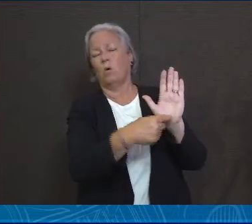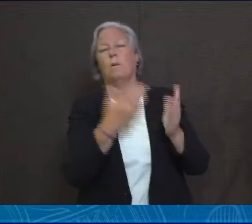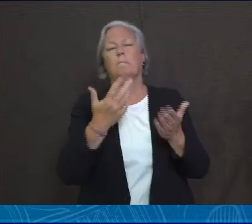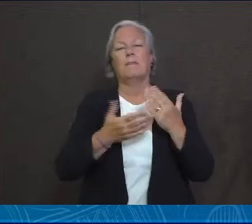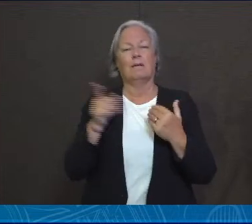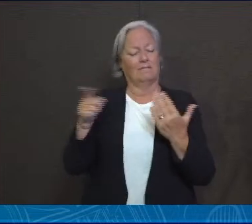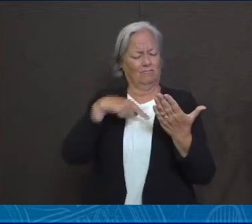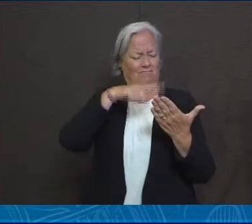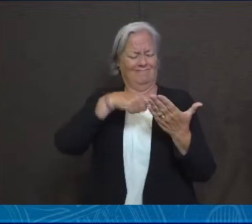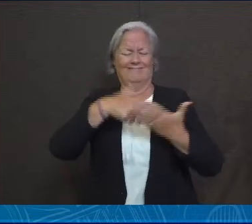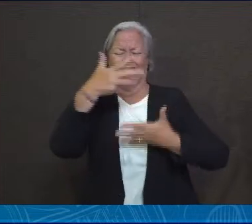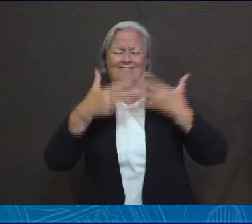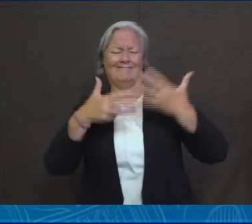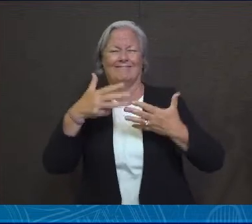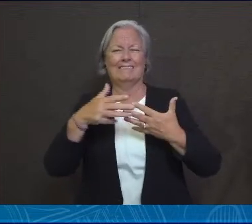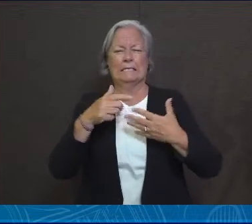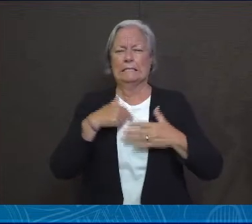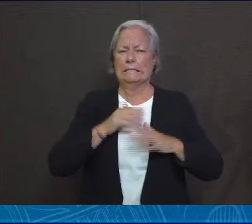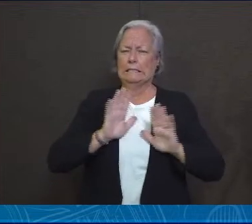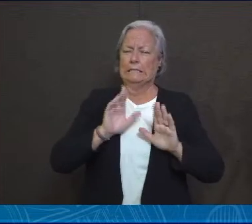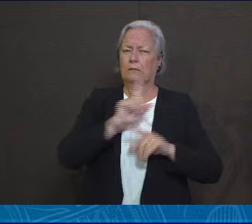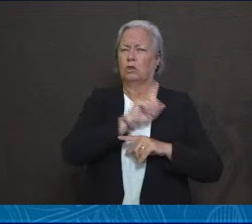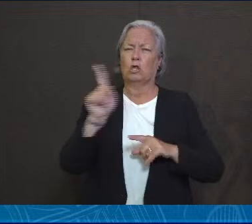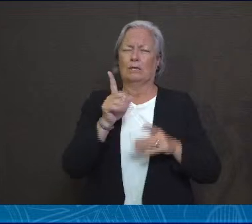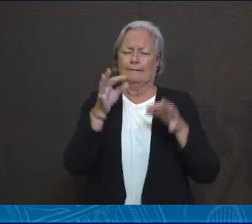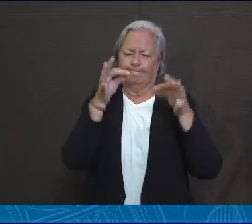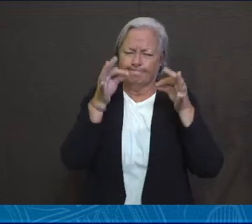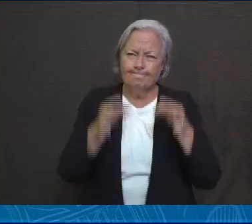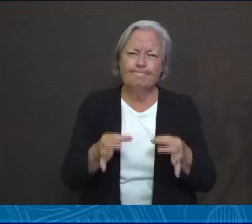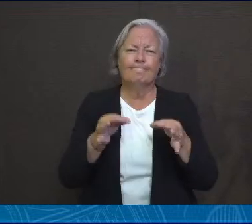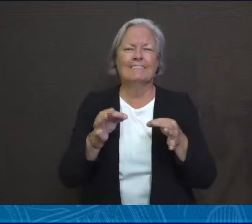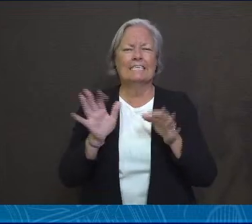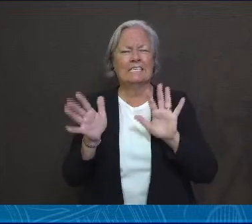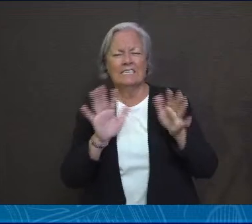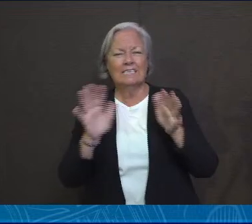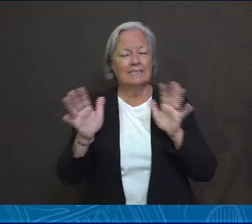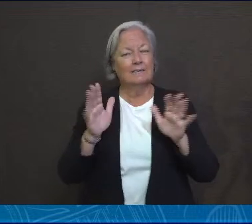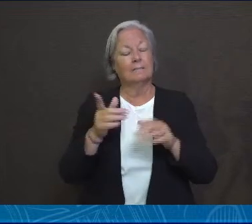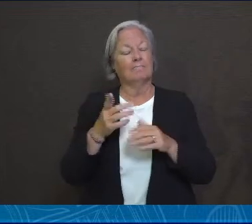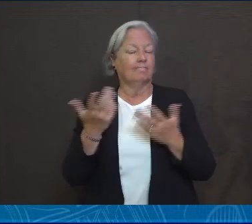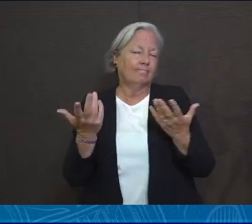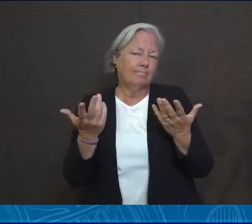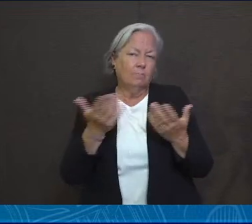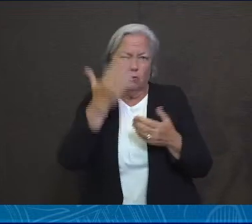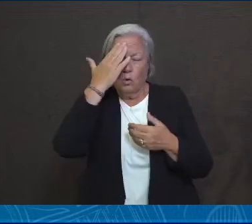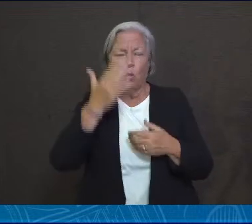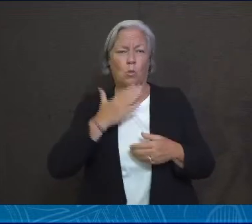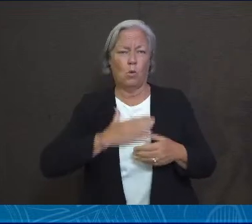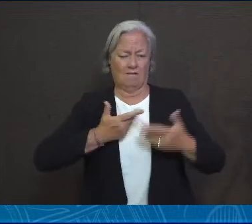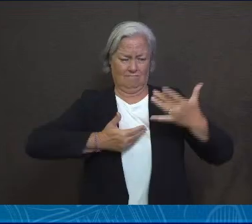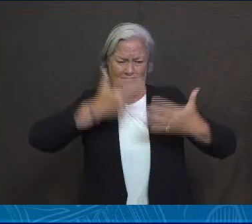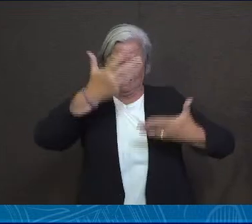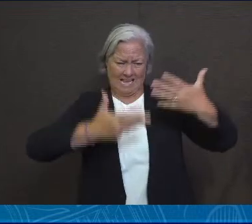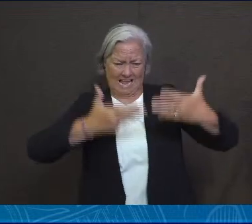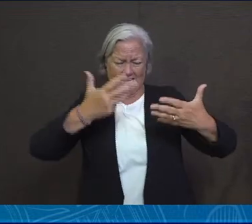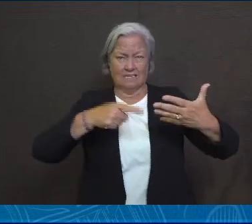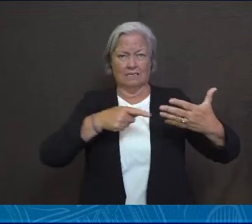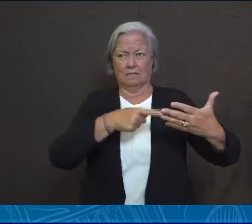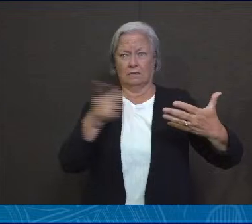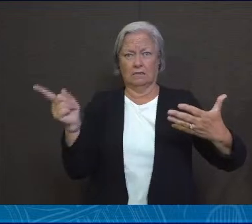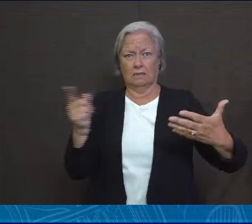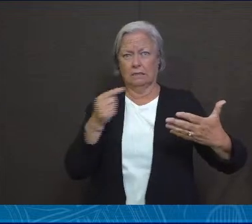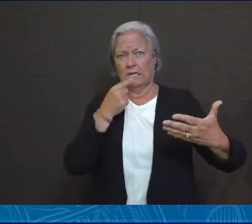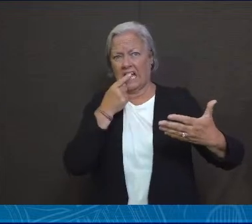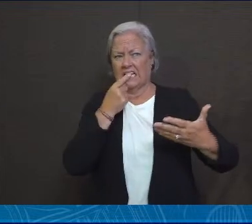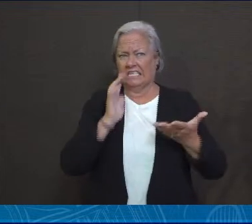And we have this prejudice where we don't make decisions unless we're sure that we have data, right? That we want to get rid of uncertainty. But